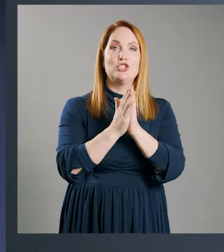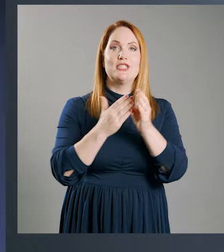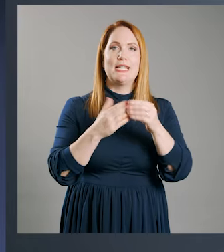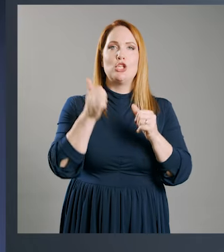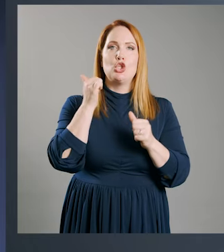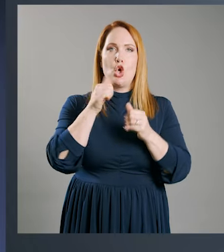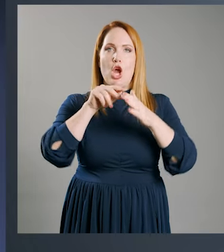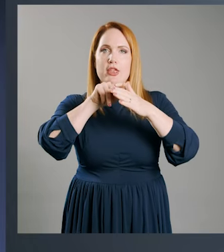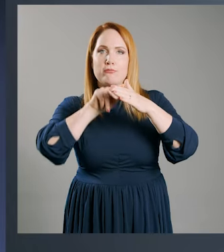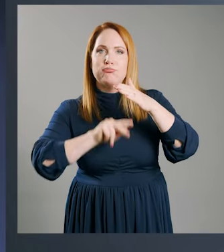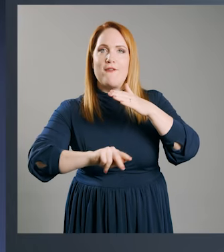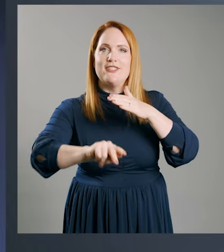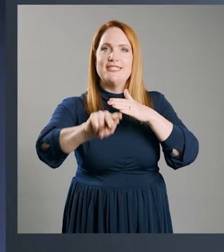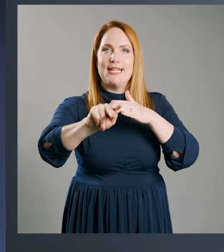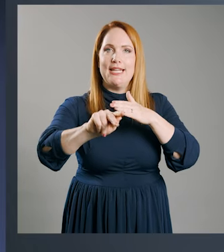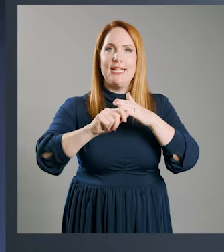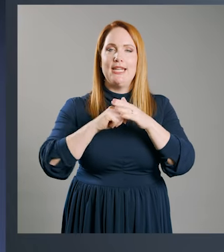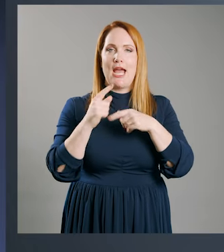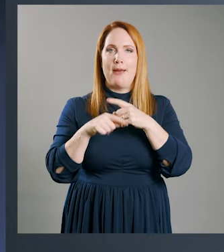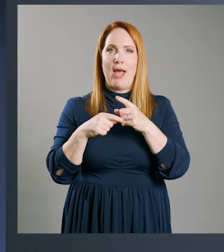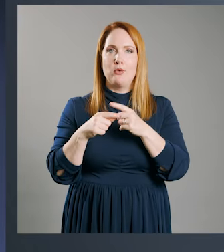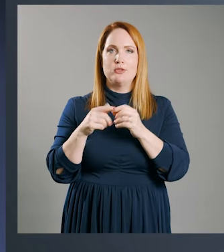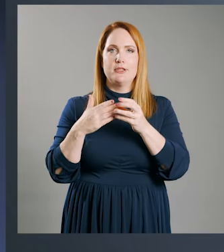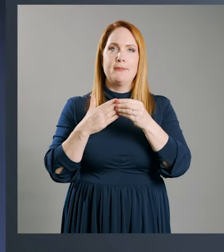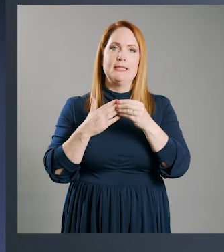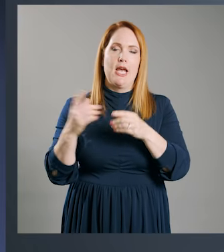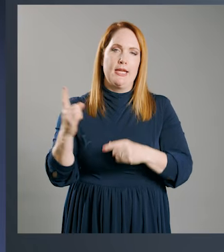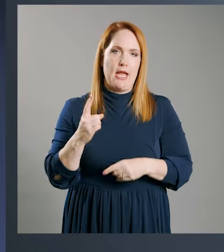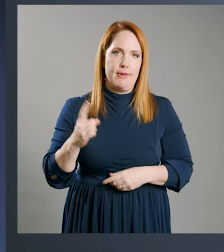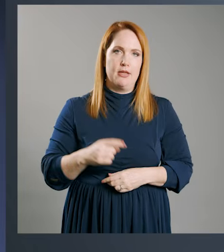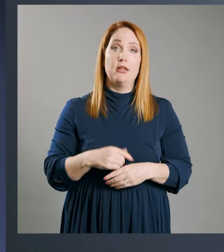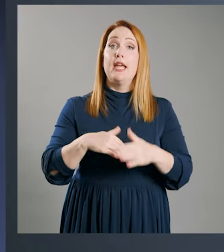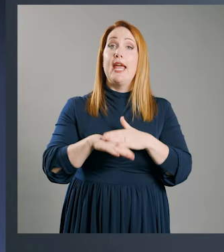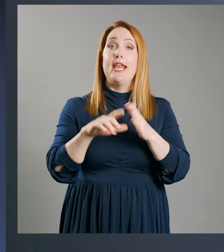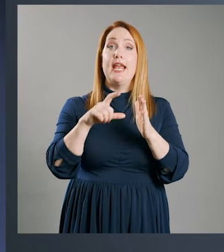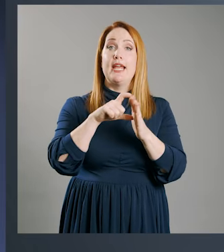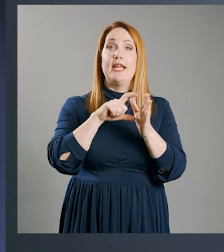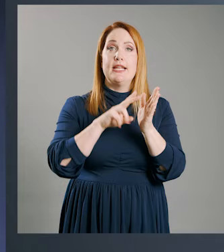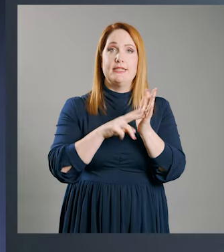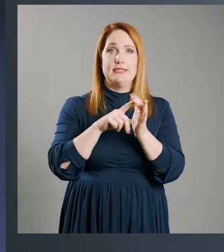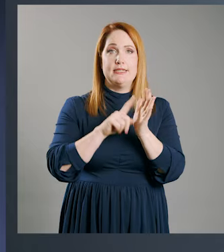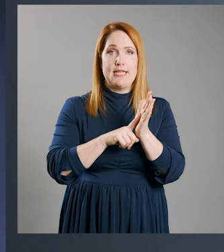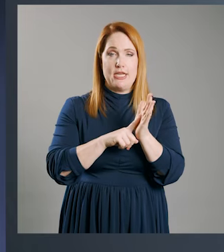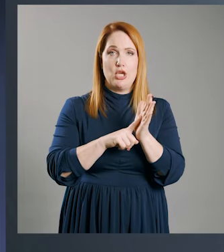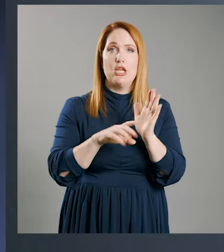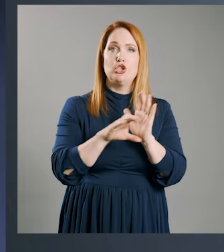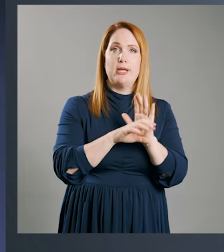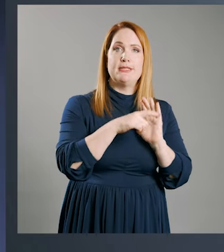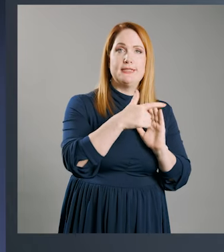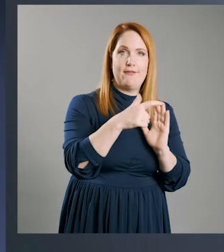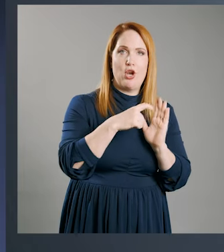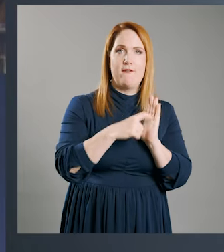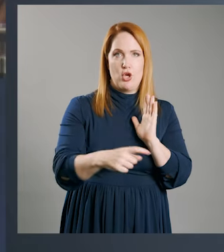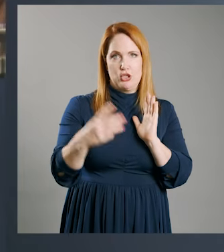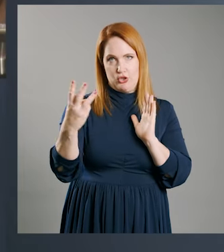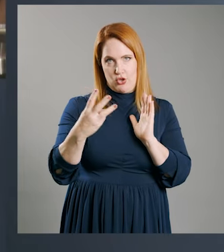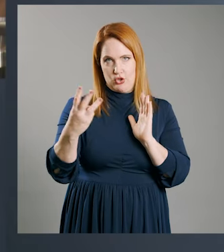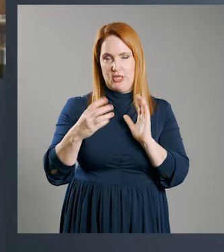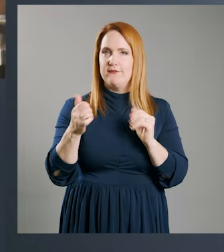known all of the prophecies about the Messiah coming. And there's this prophecy in Daniel, which they would have known well. Daniel chapter 7, verse